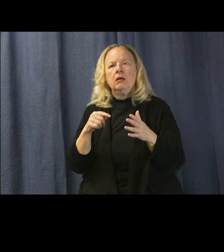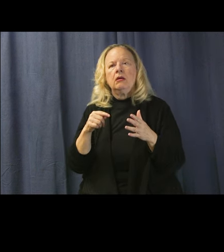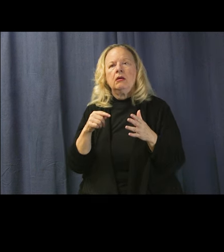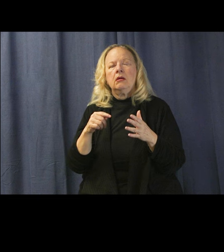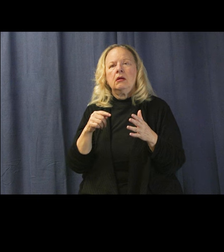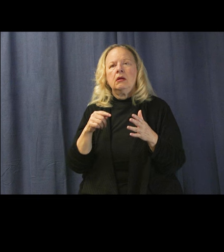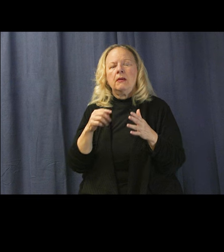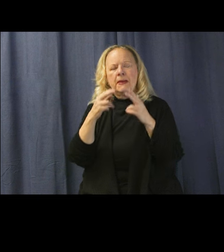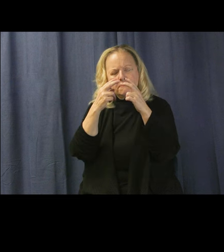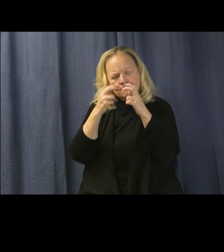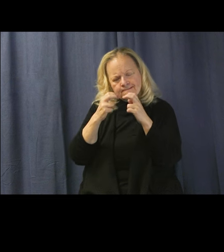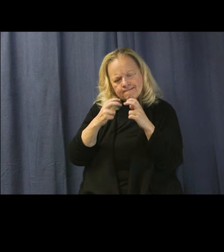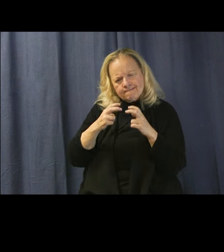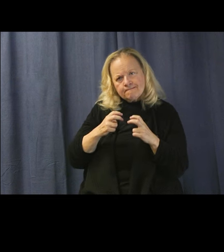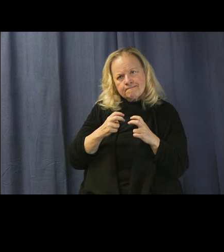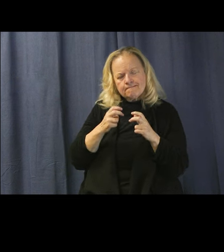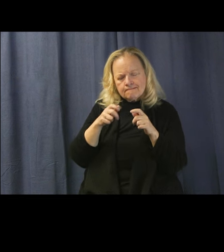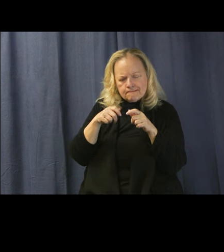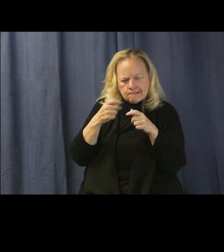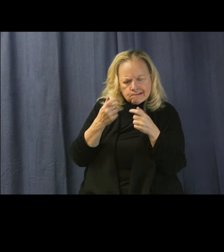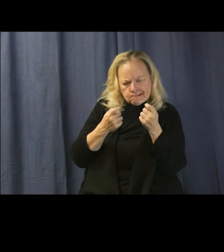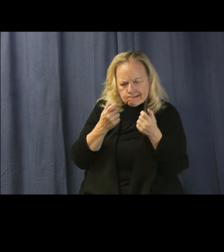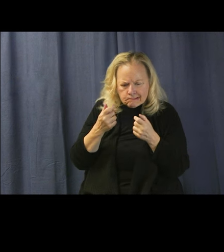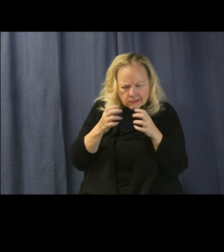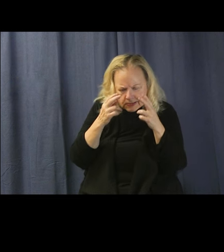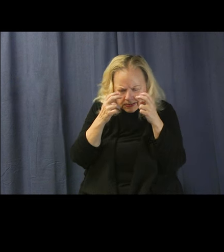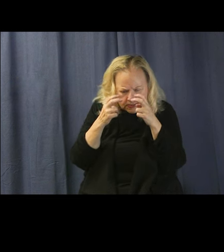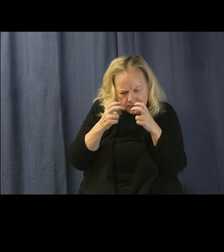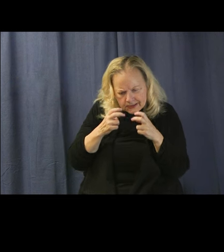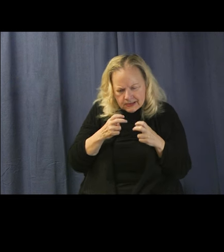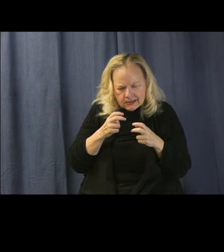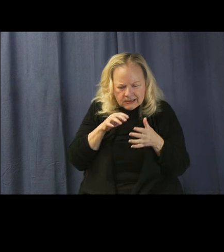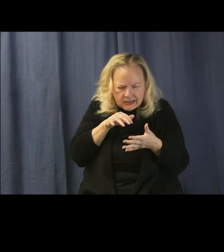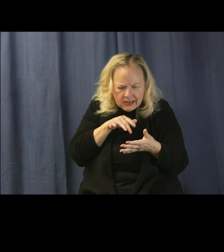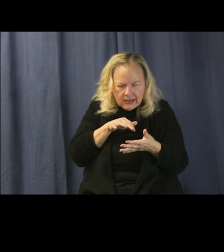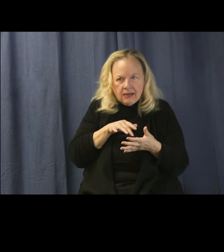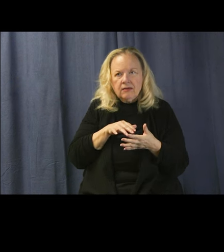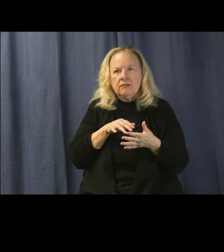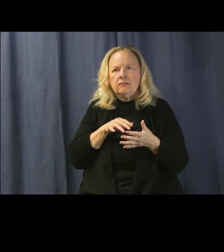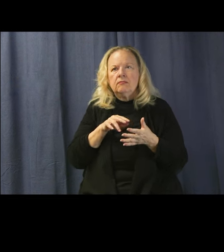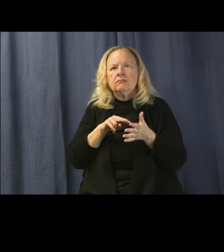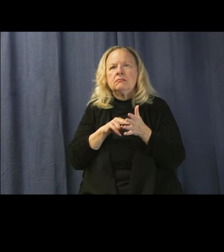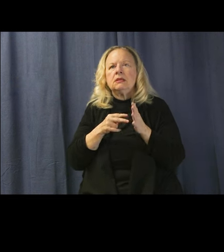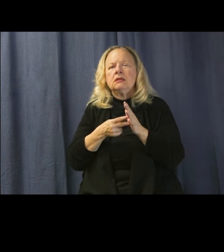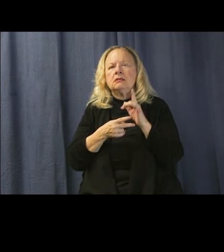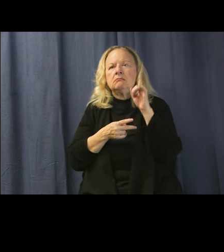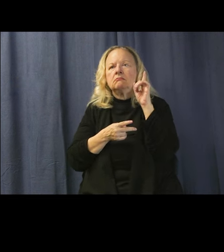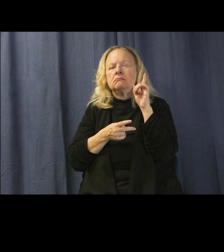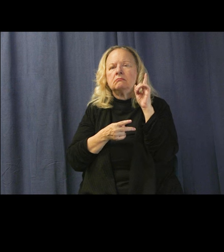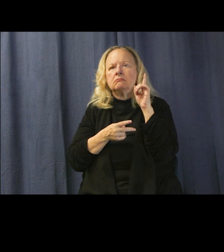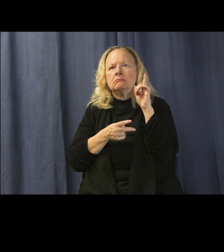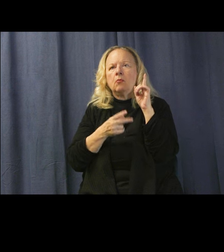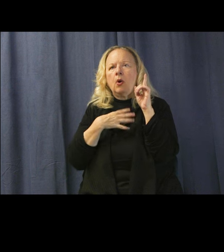Bible down, and that's how you study the Bible. Now, for example, what is that?